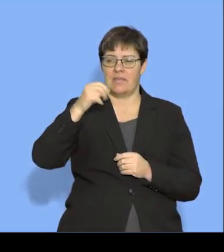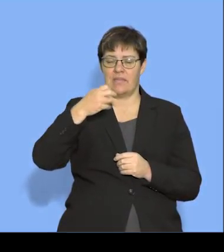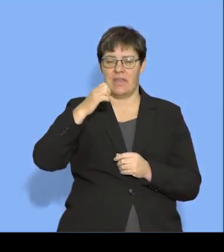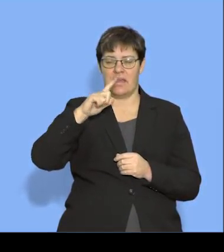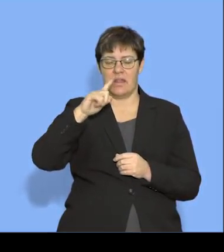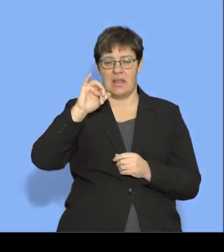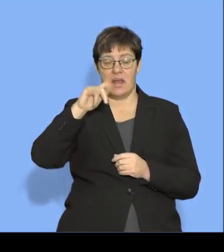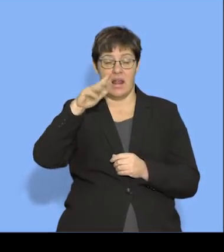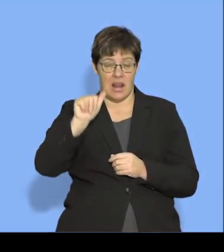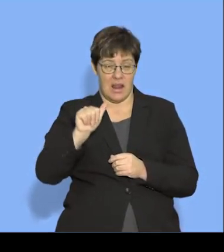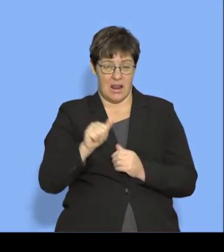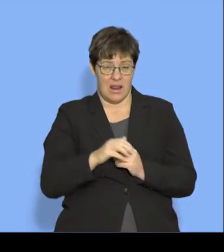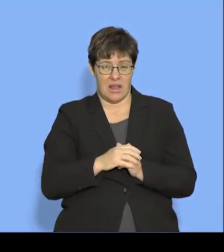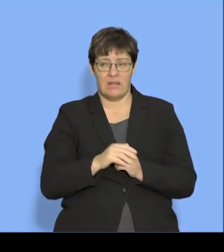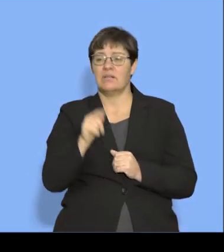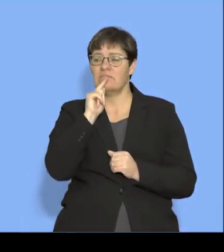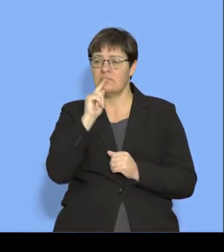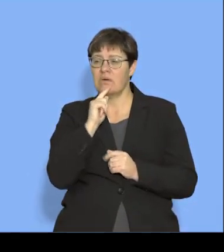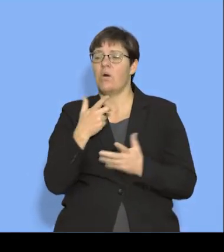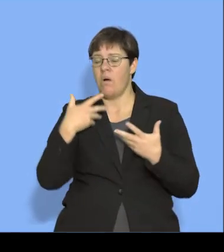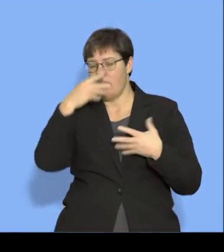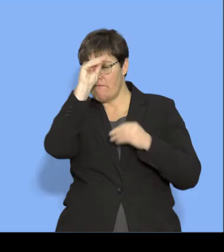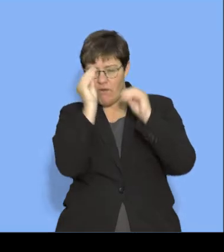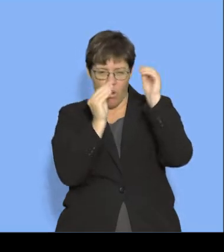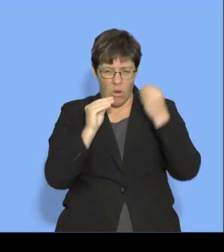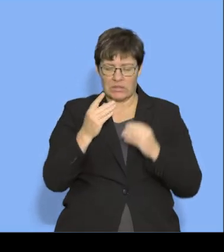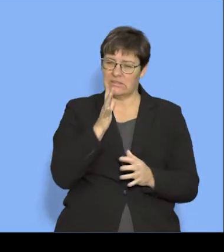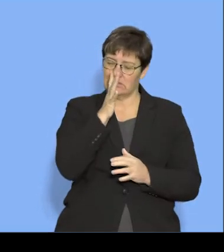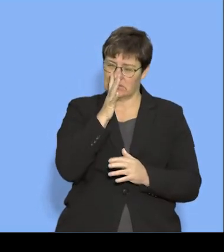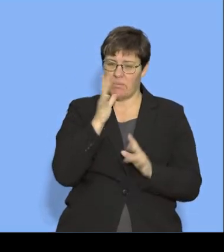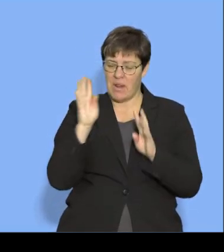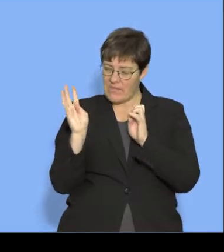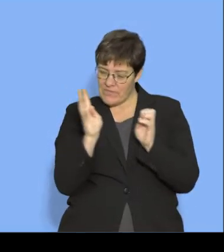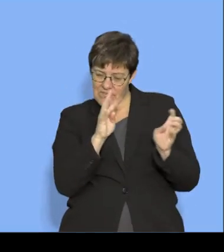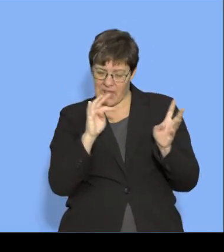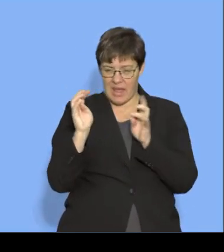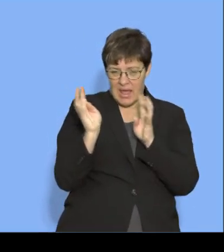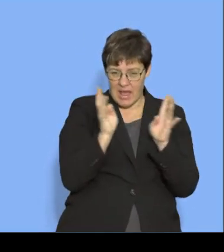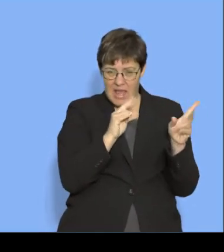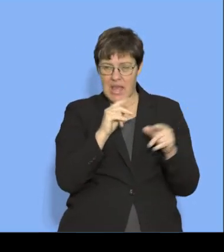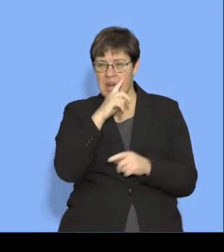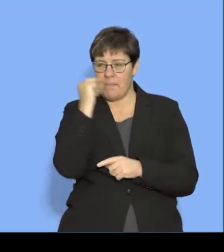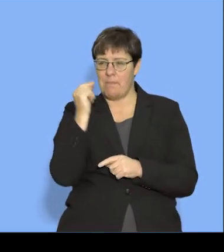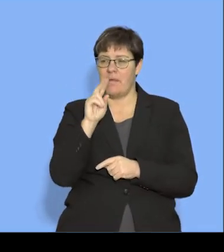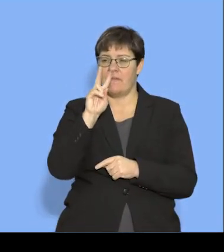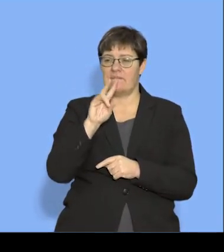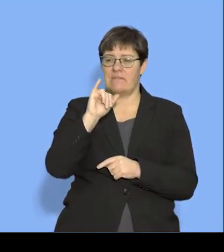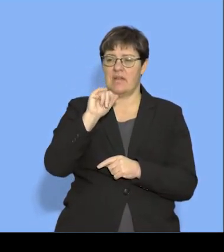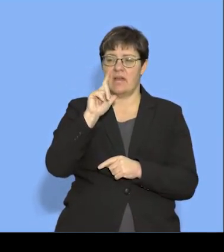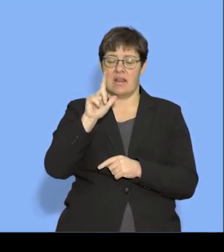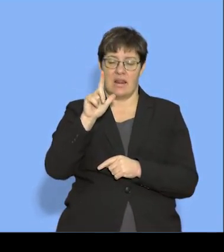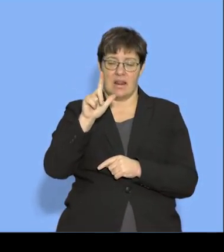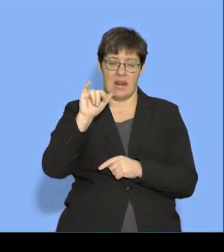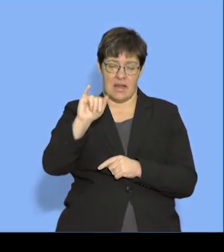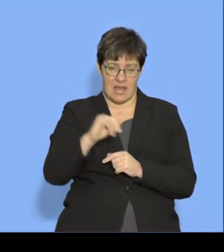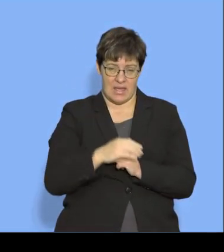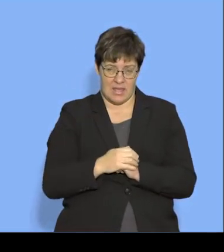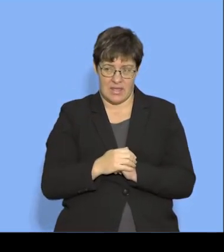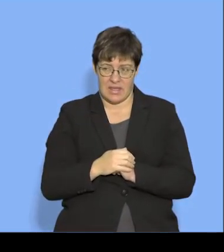inner epithelial lining of the intestine is highly folded with finger-like projections called